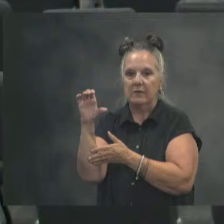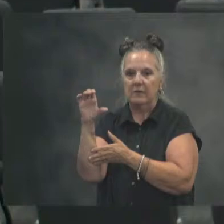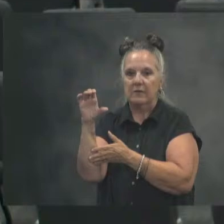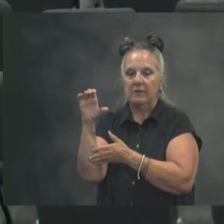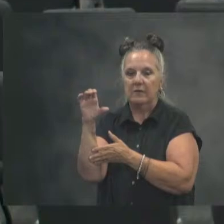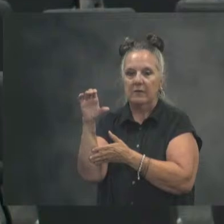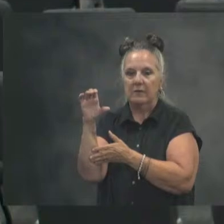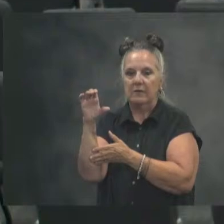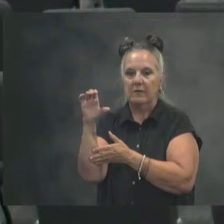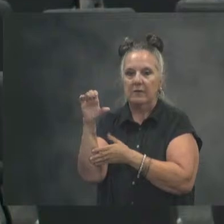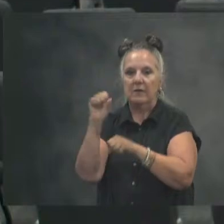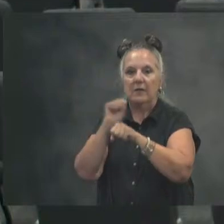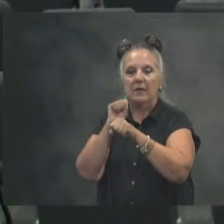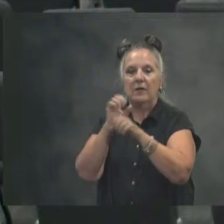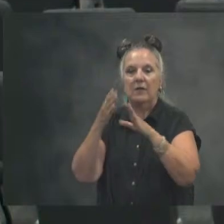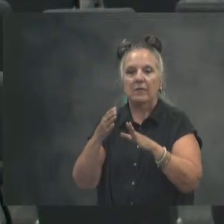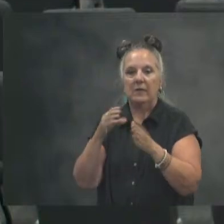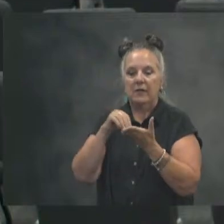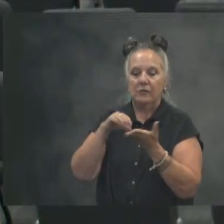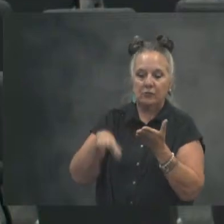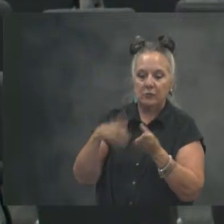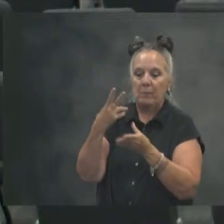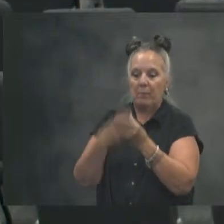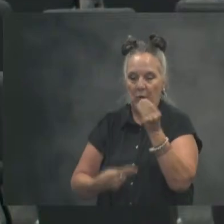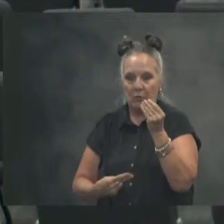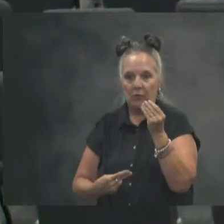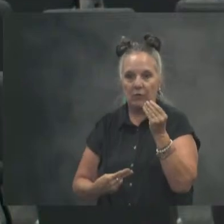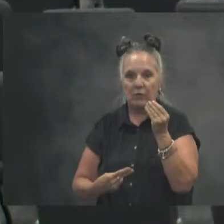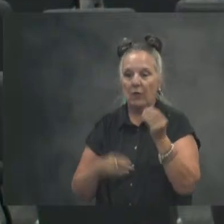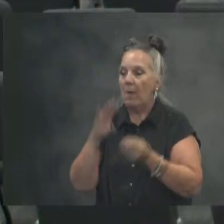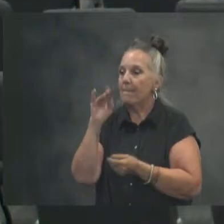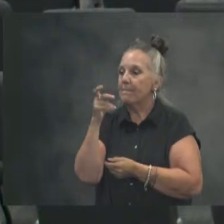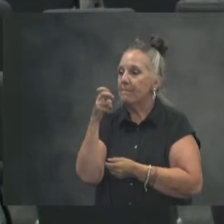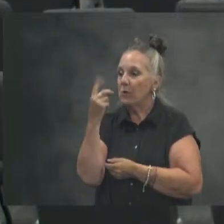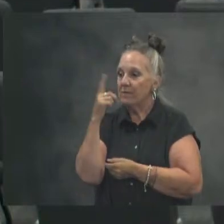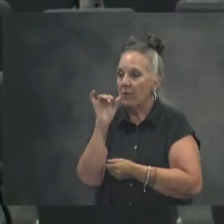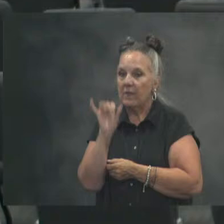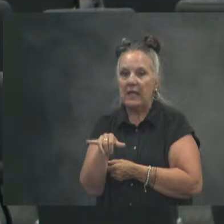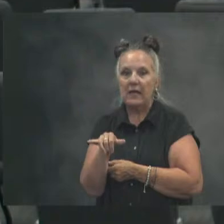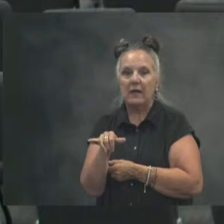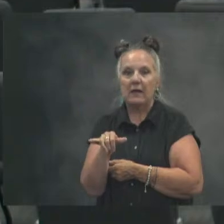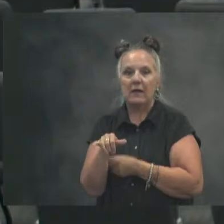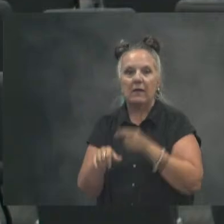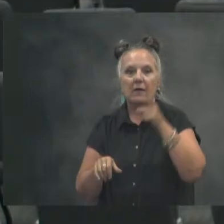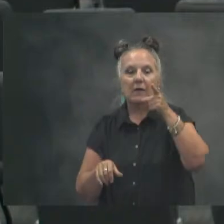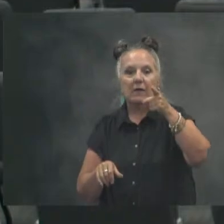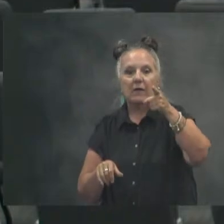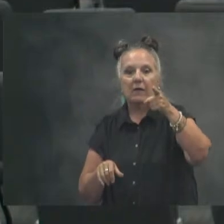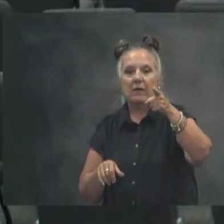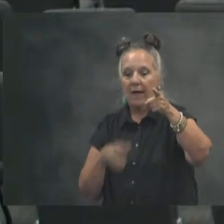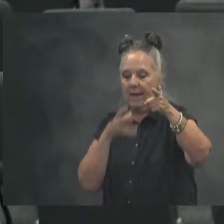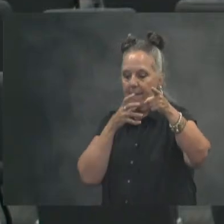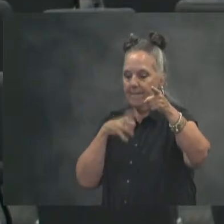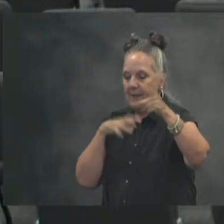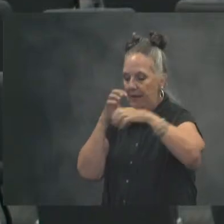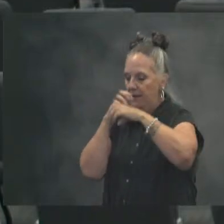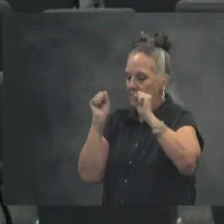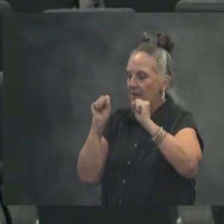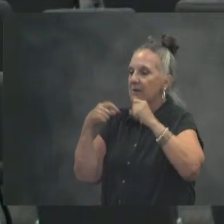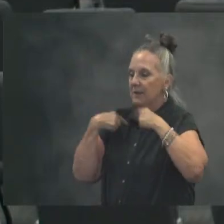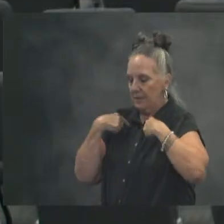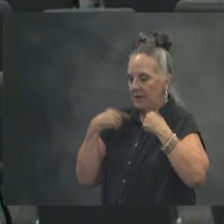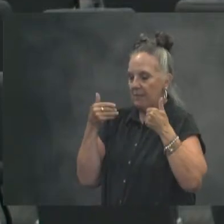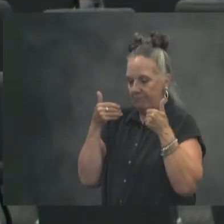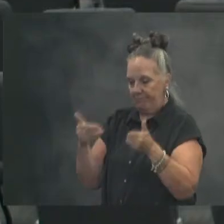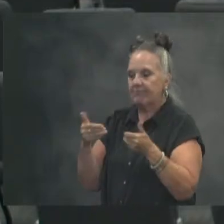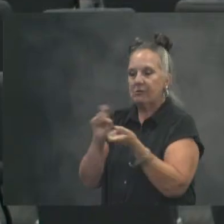diseases, employees and students. Is there a motion, please? Madam President, I move to approve the second reading of proposed